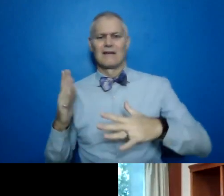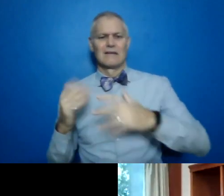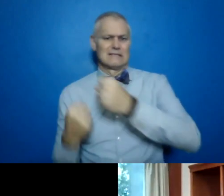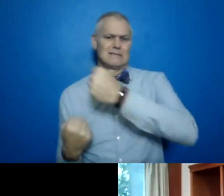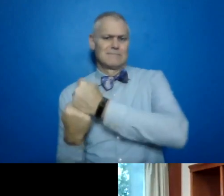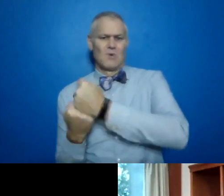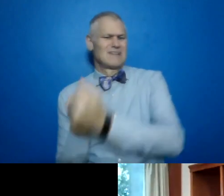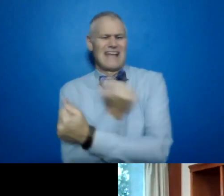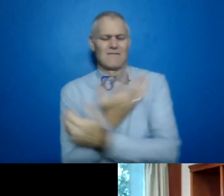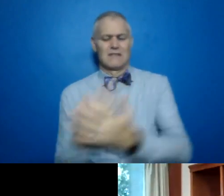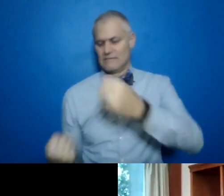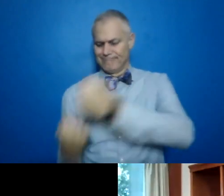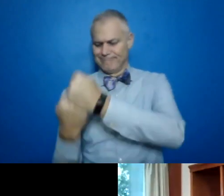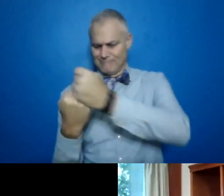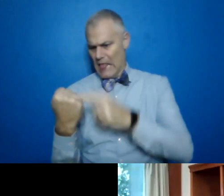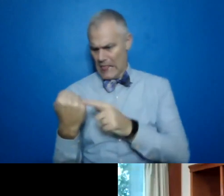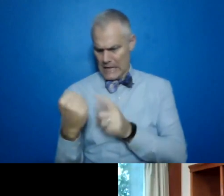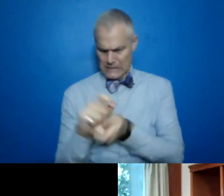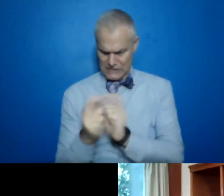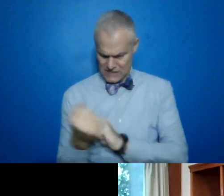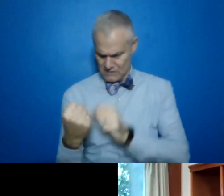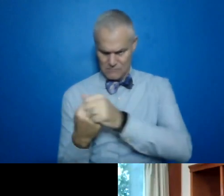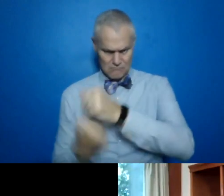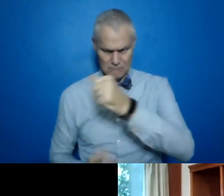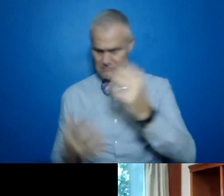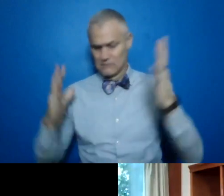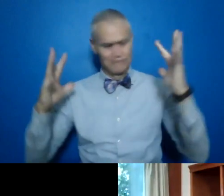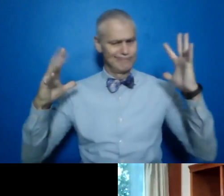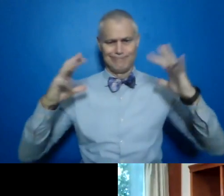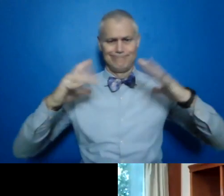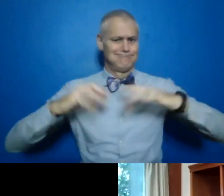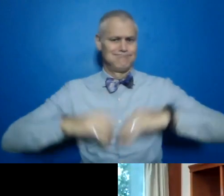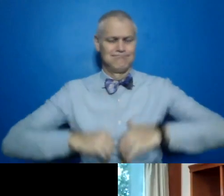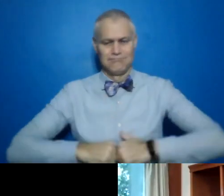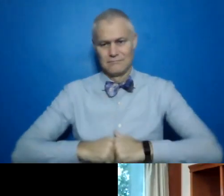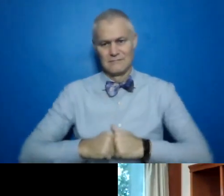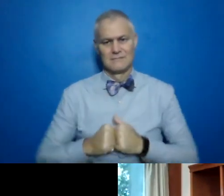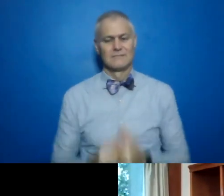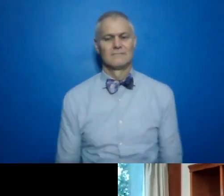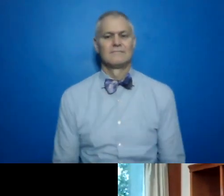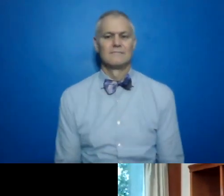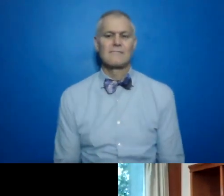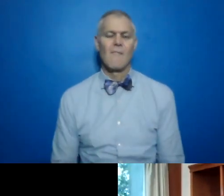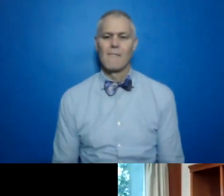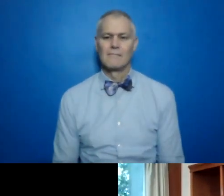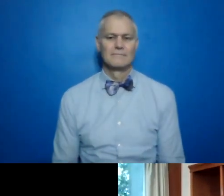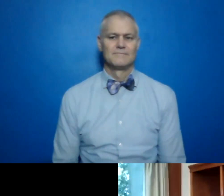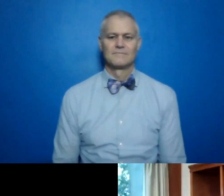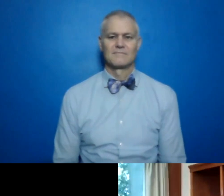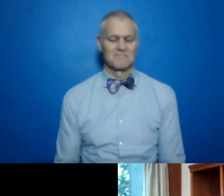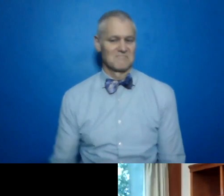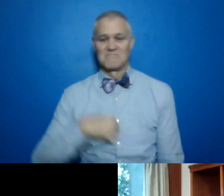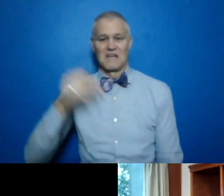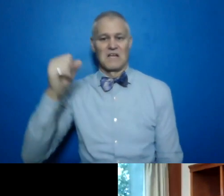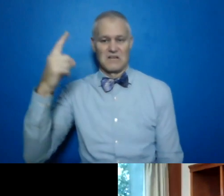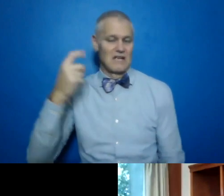in a way that will cause a substantial disruption of self. I get that it's hard